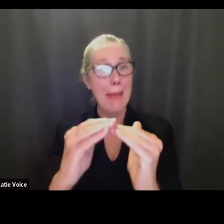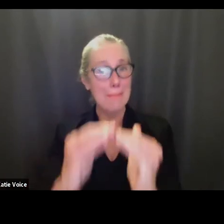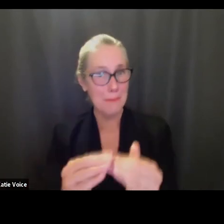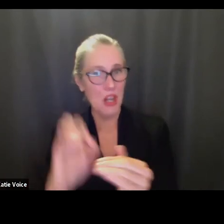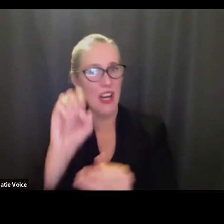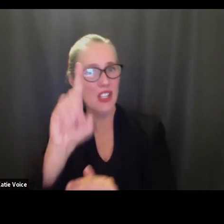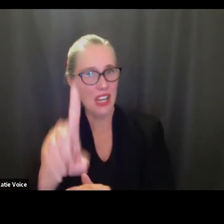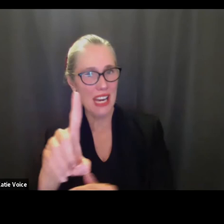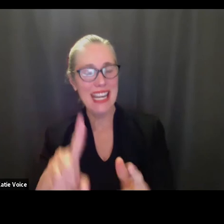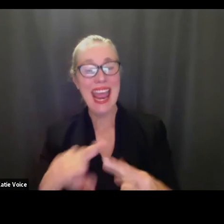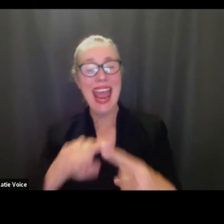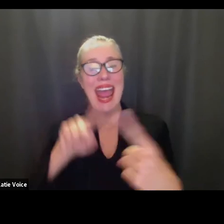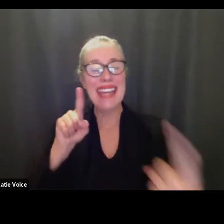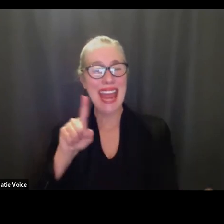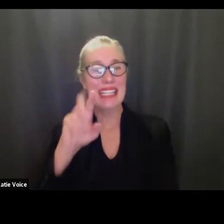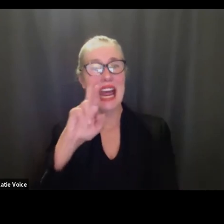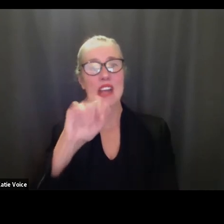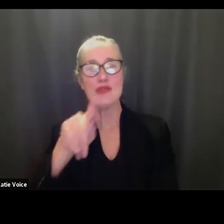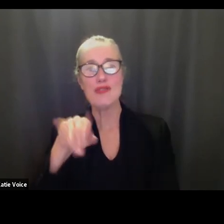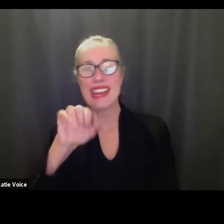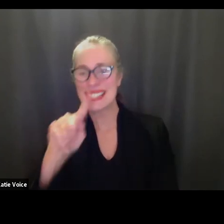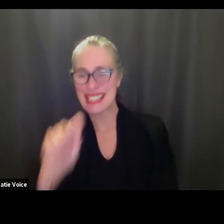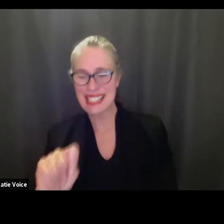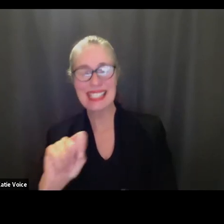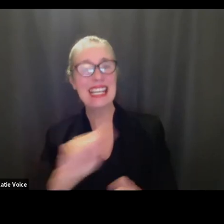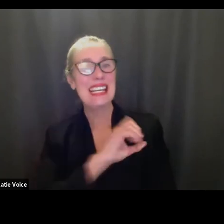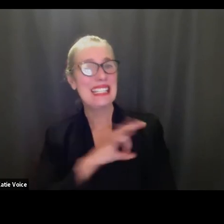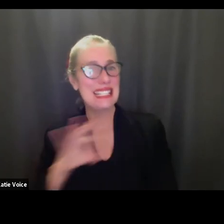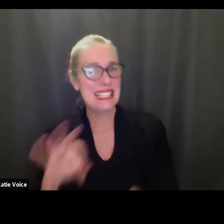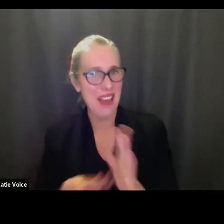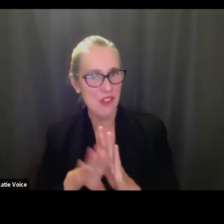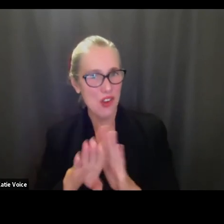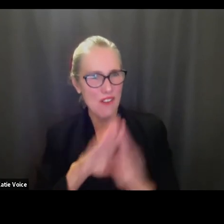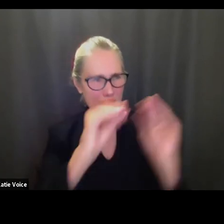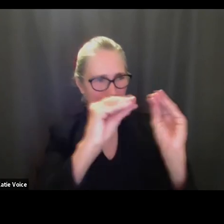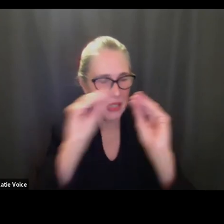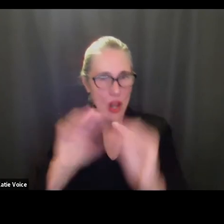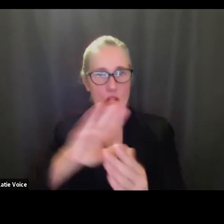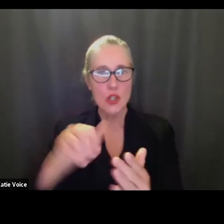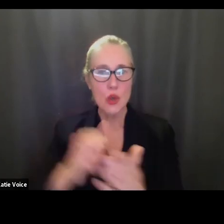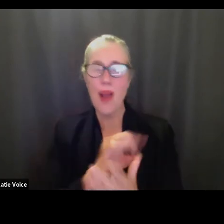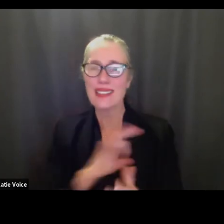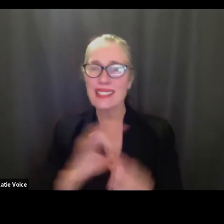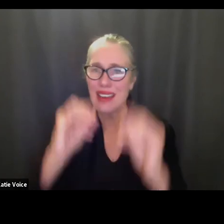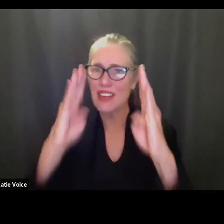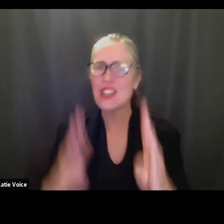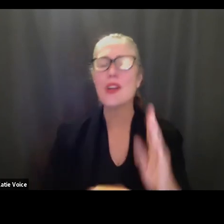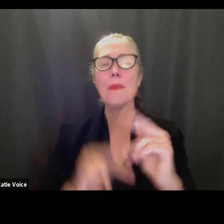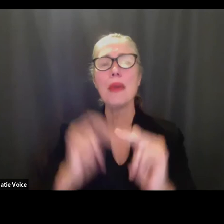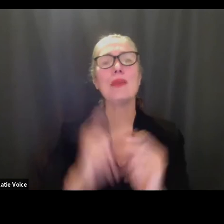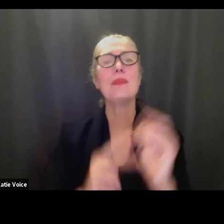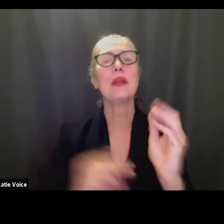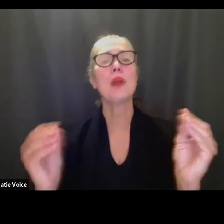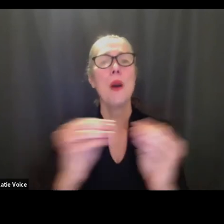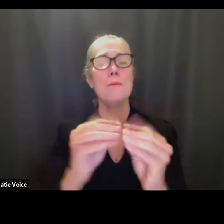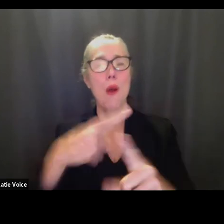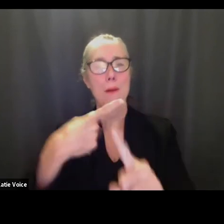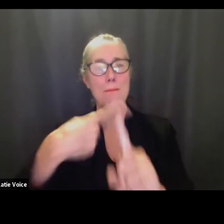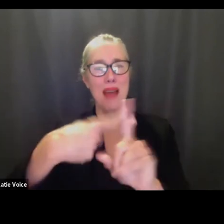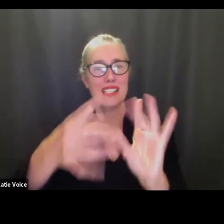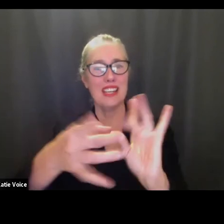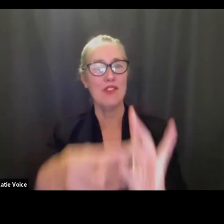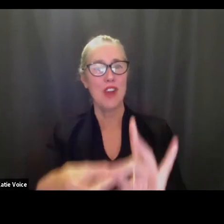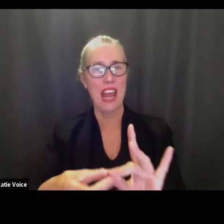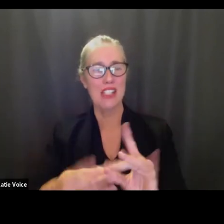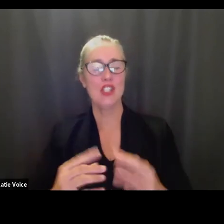and anti-racist staff development for all teachers and administration staff so they can better build positive relationships with students